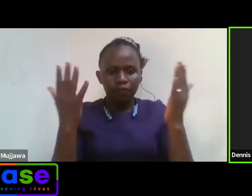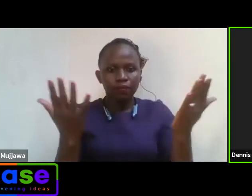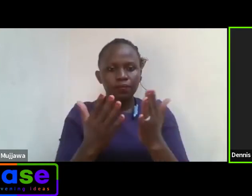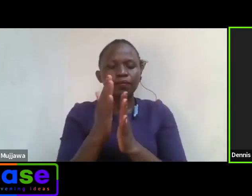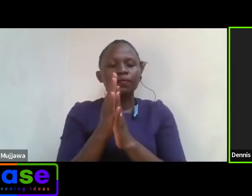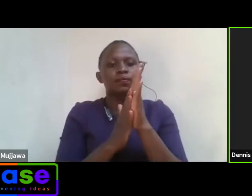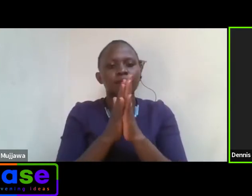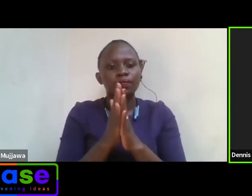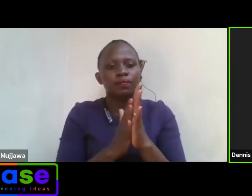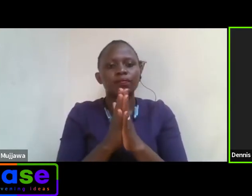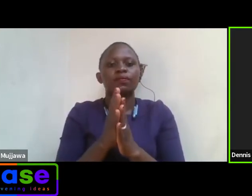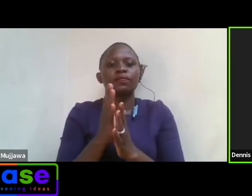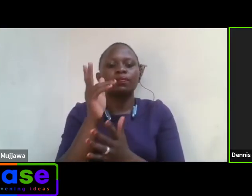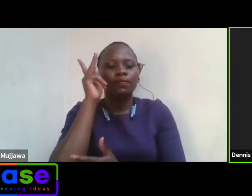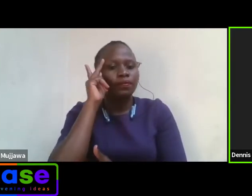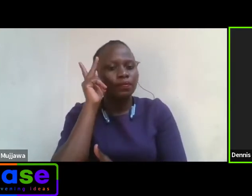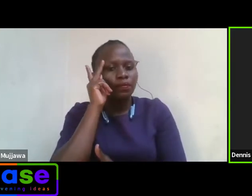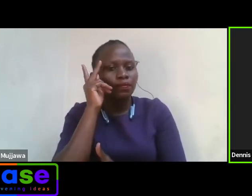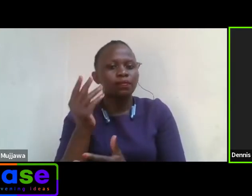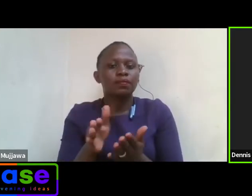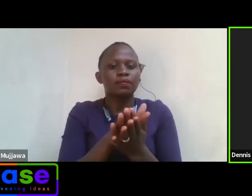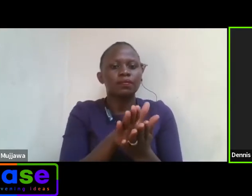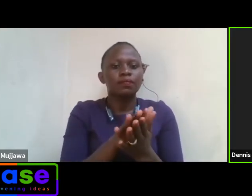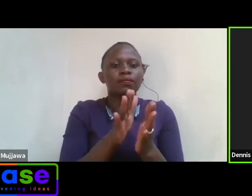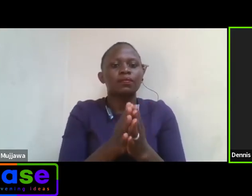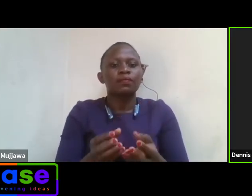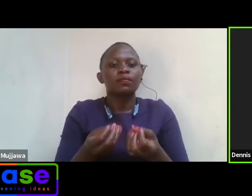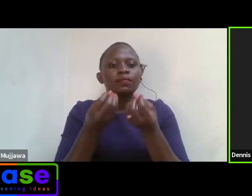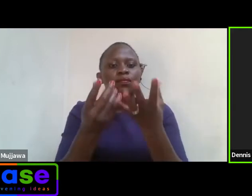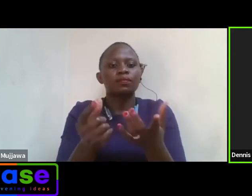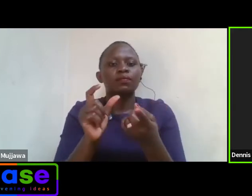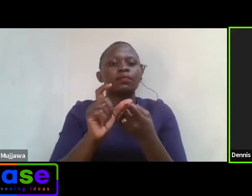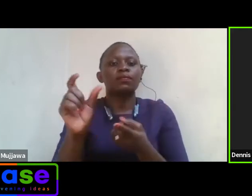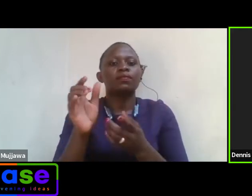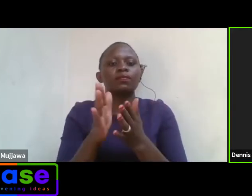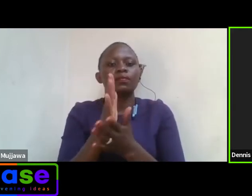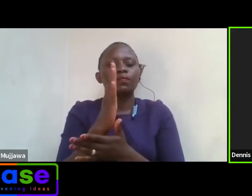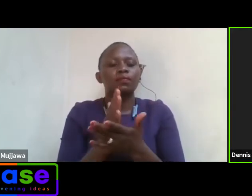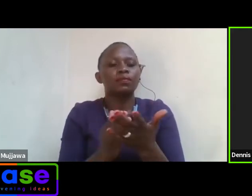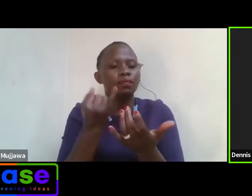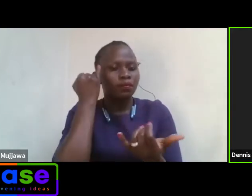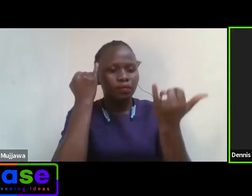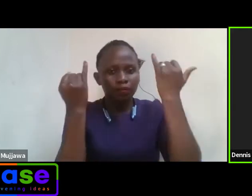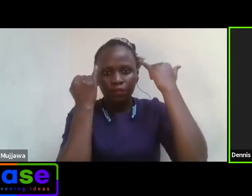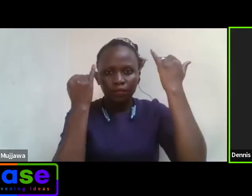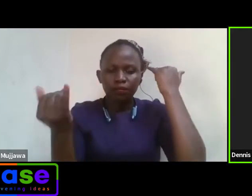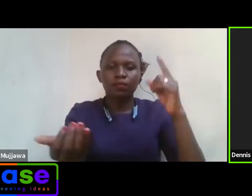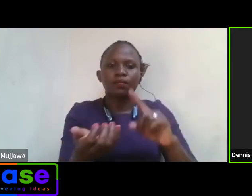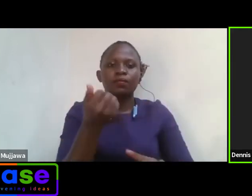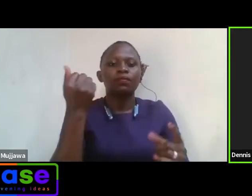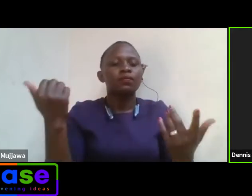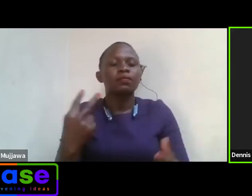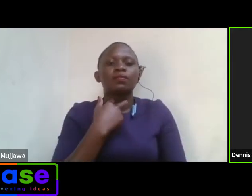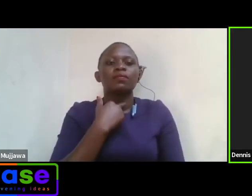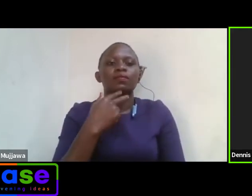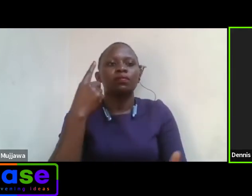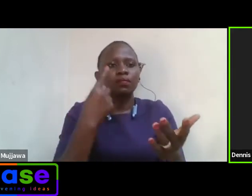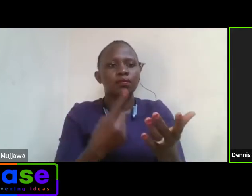skilling, incubating, and provision of grants and finance for some of these ideas to be realized. Our vision is to leverage the power of